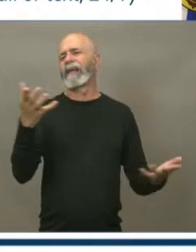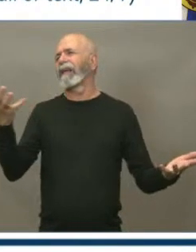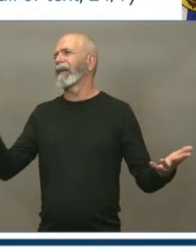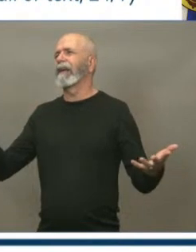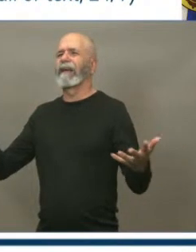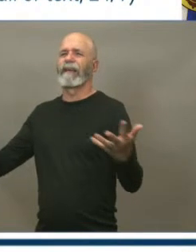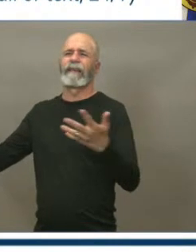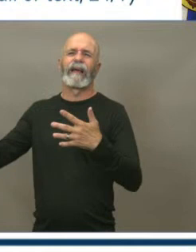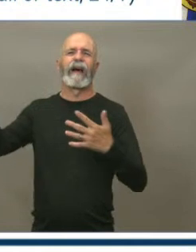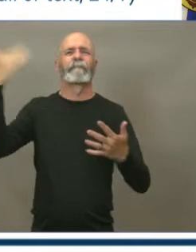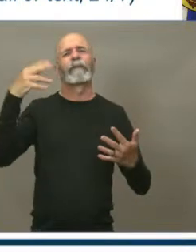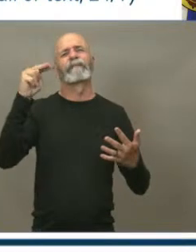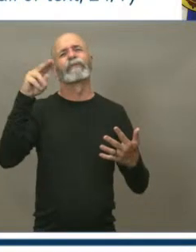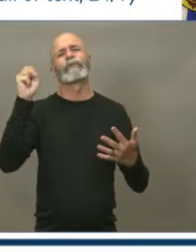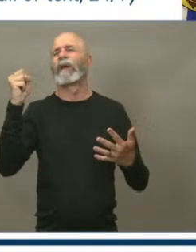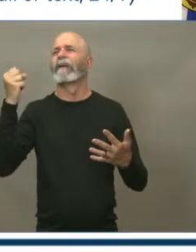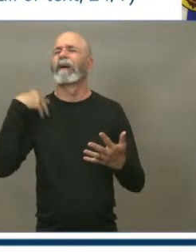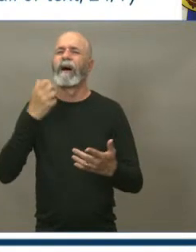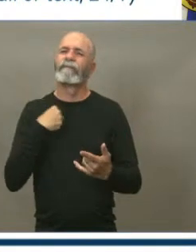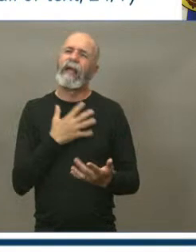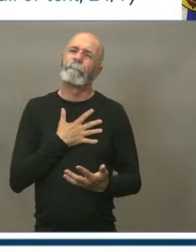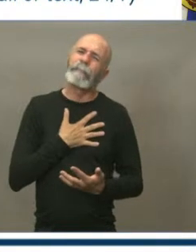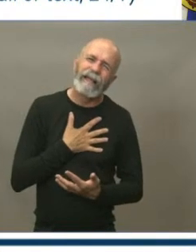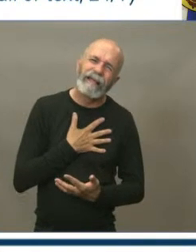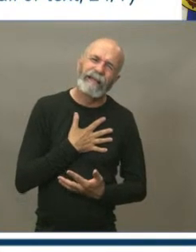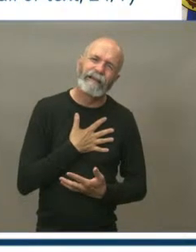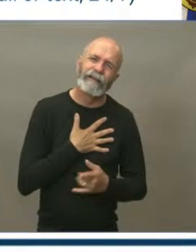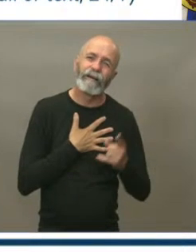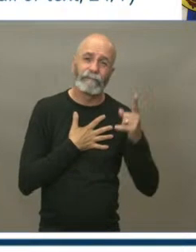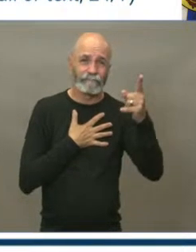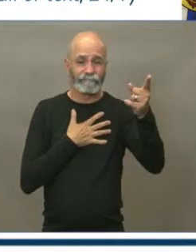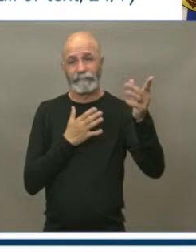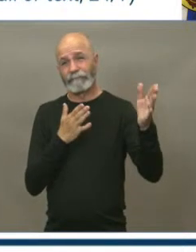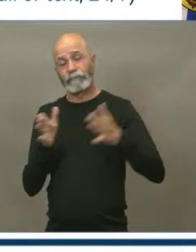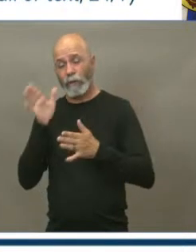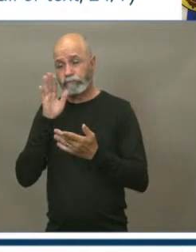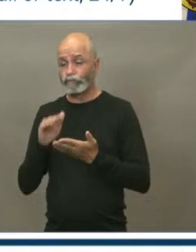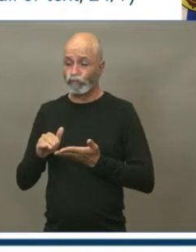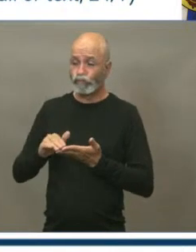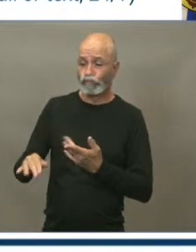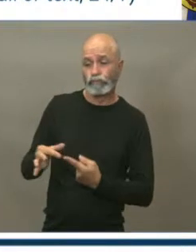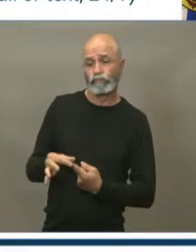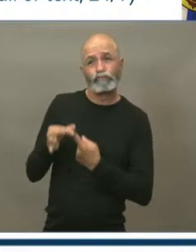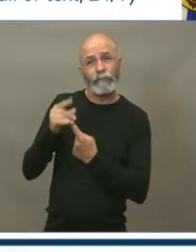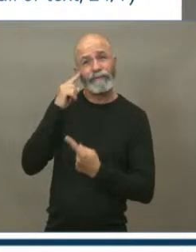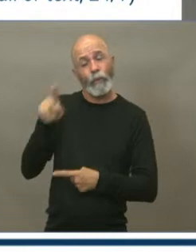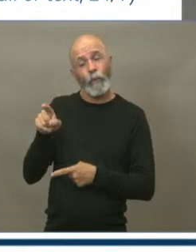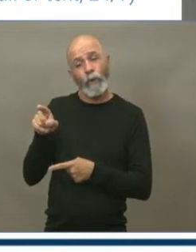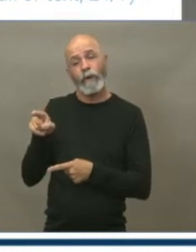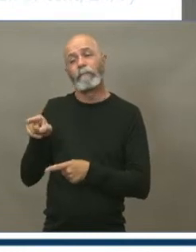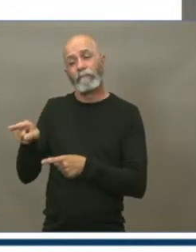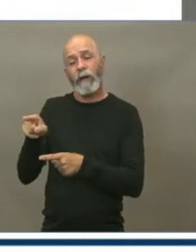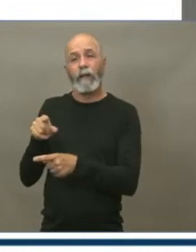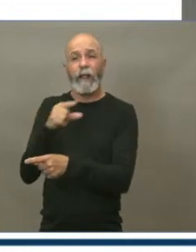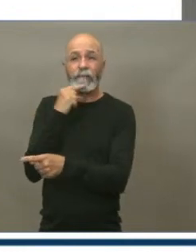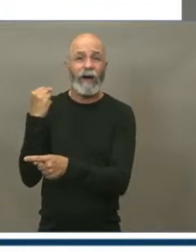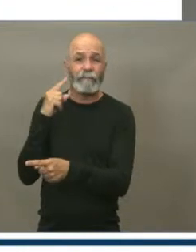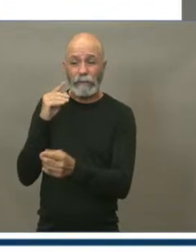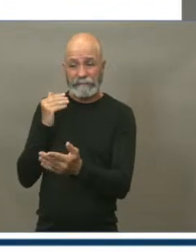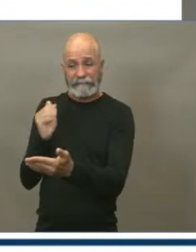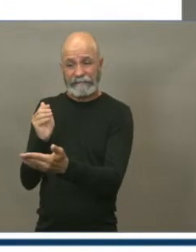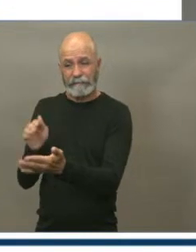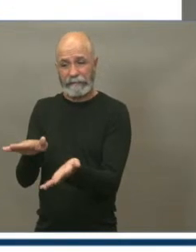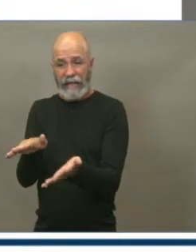Scotia. Have you given any compassionate exemptions for end-of-life visits? We have a whole exemption team. I don't give